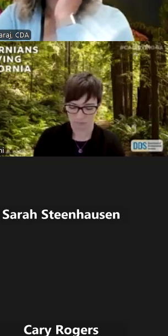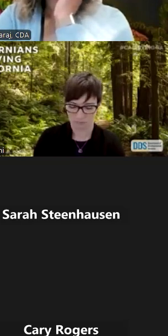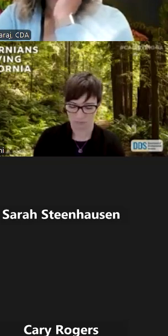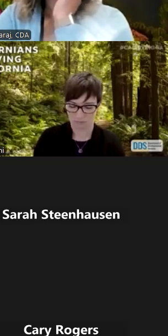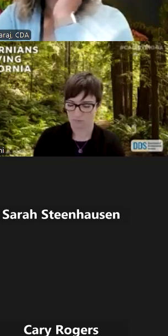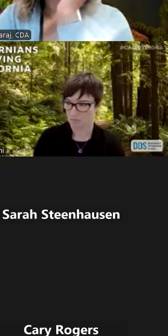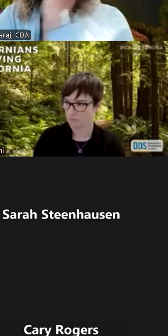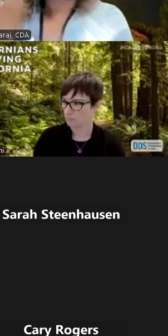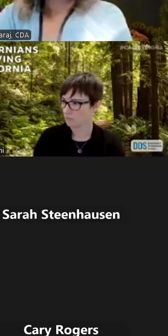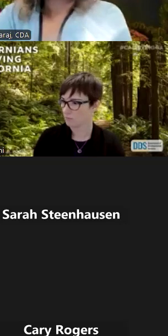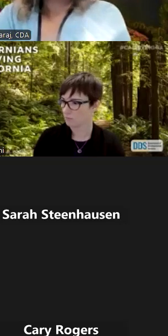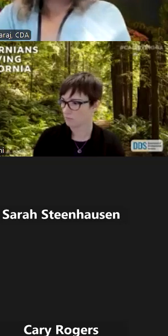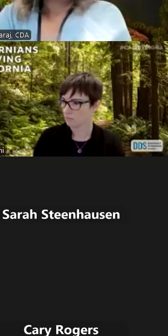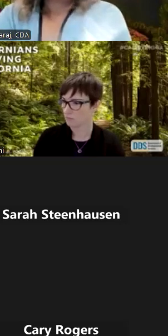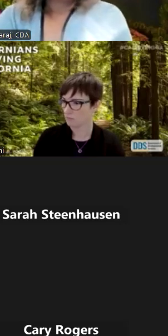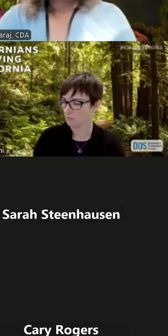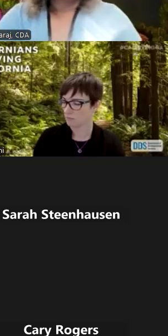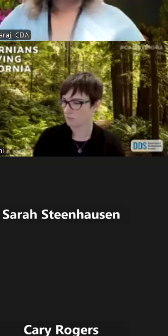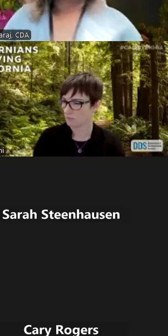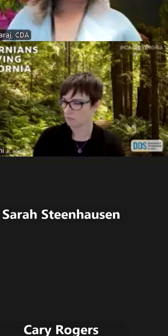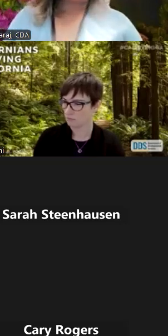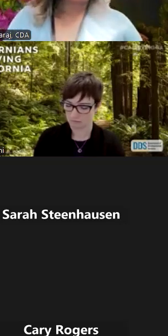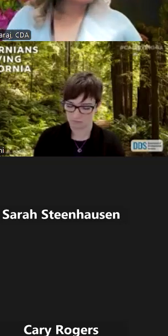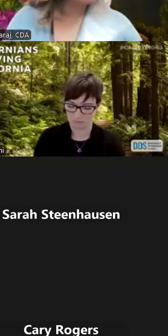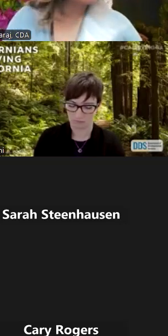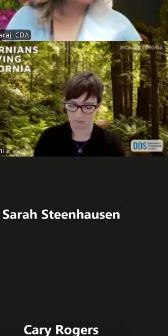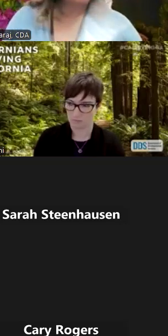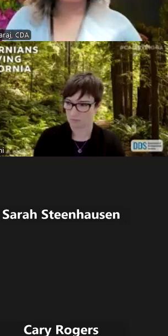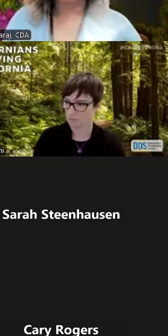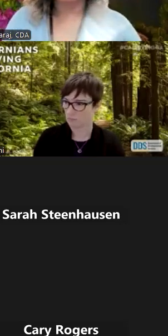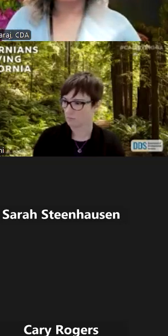to give people some